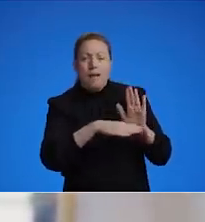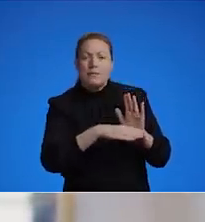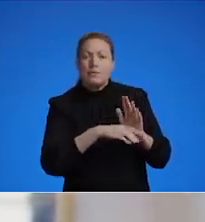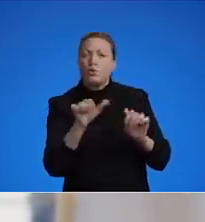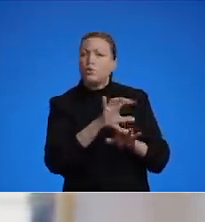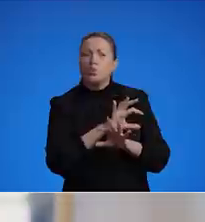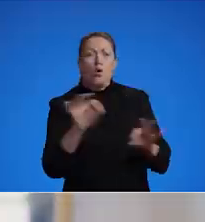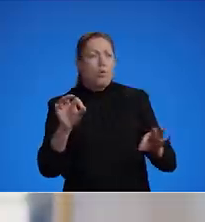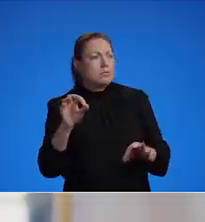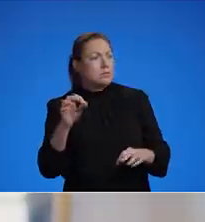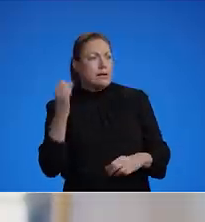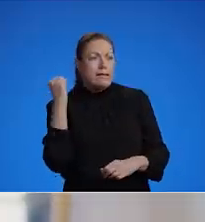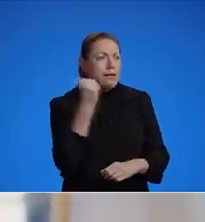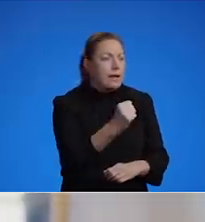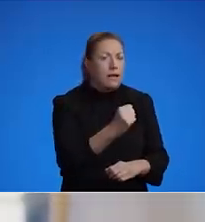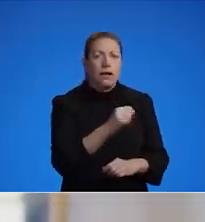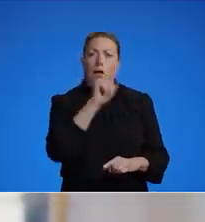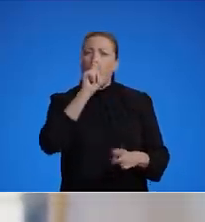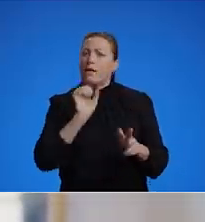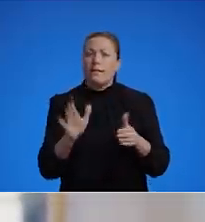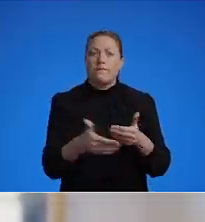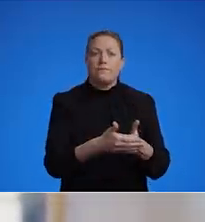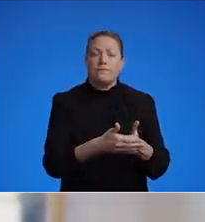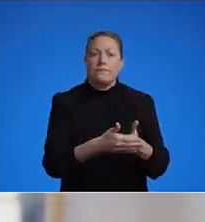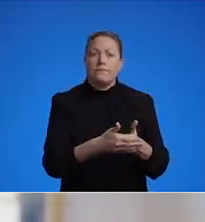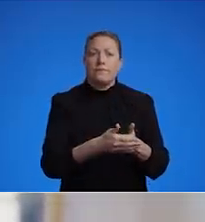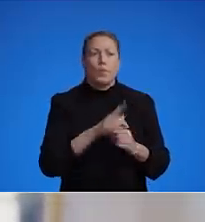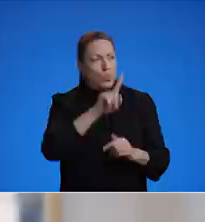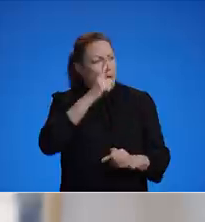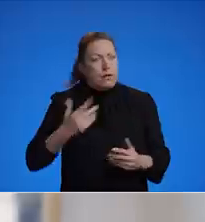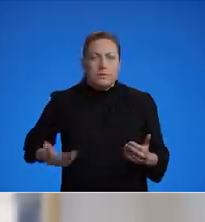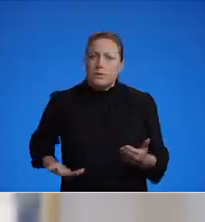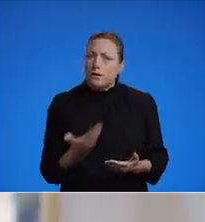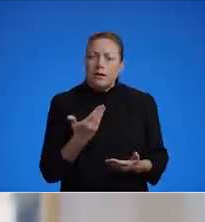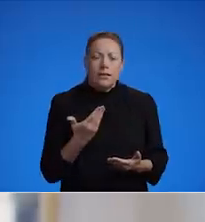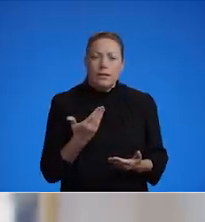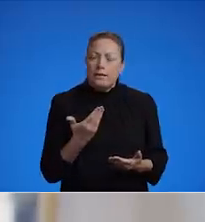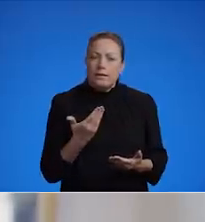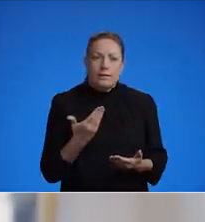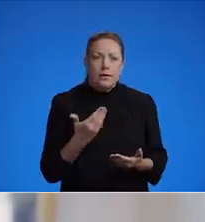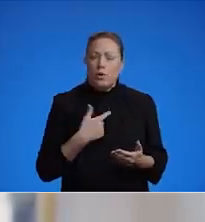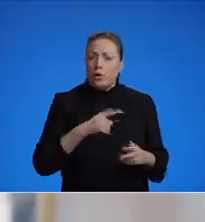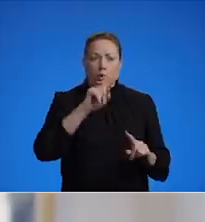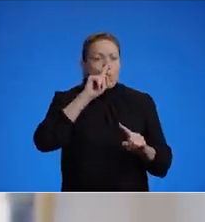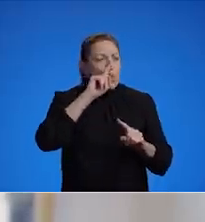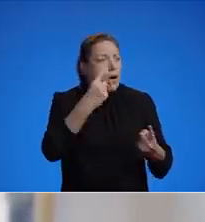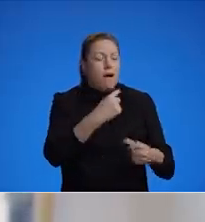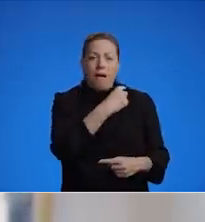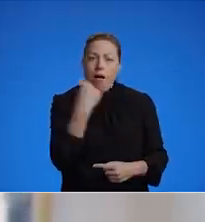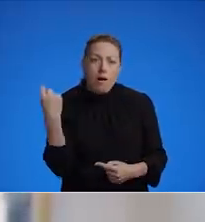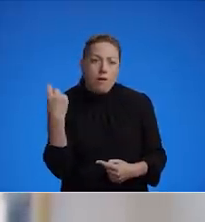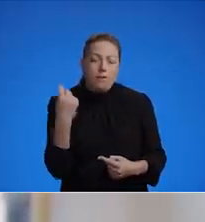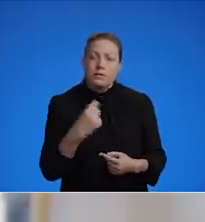not kill. You must not commit adultery. You must not steal. You must not bring